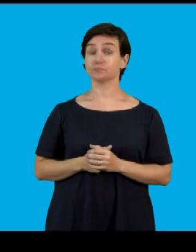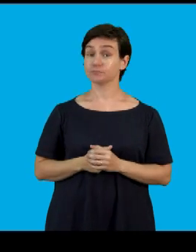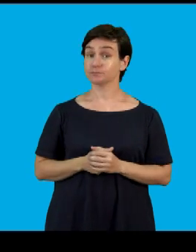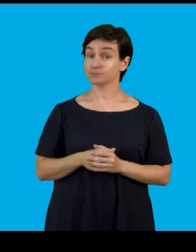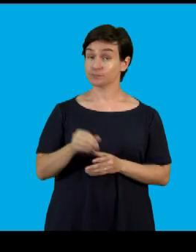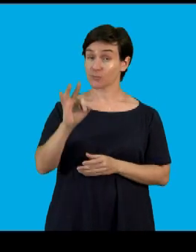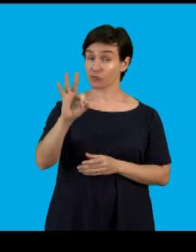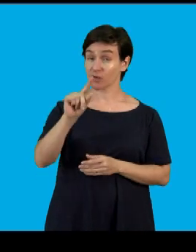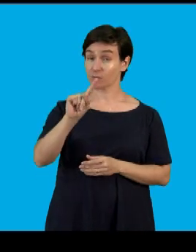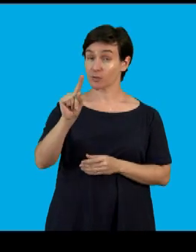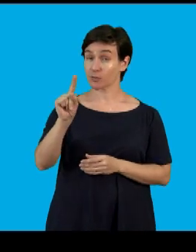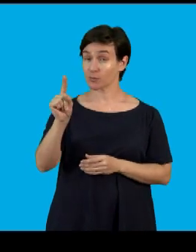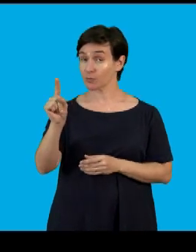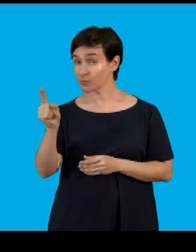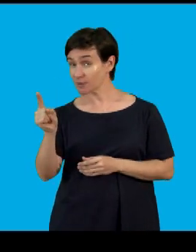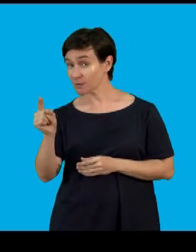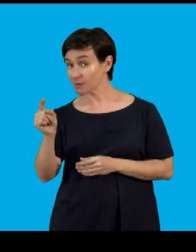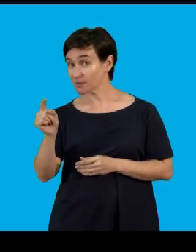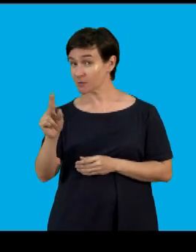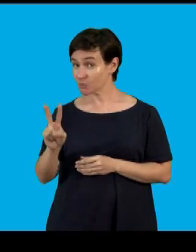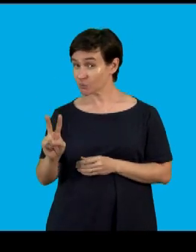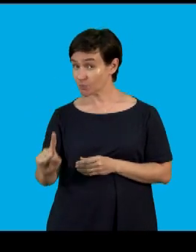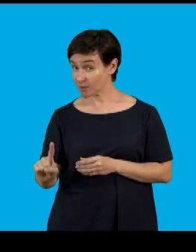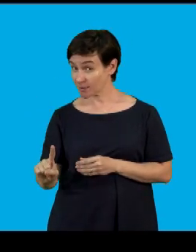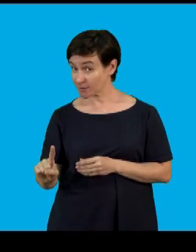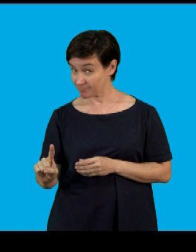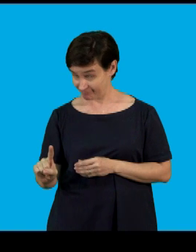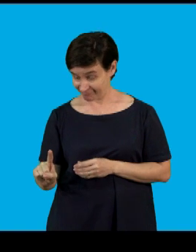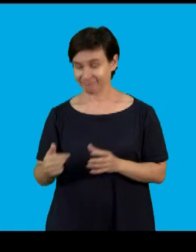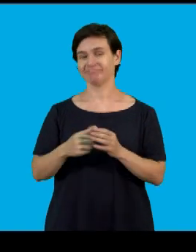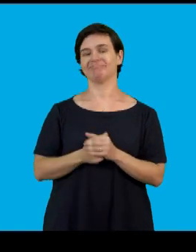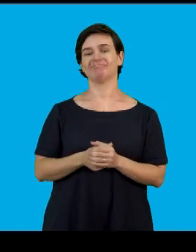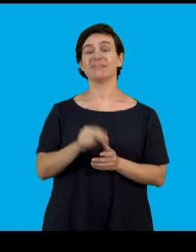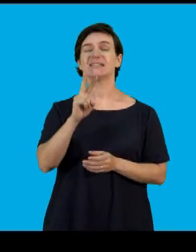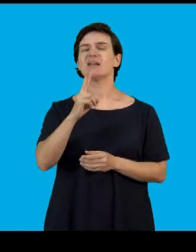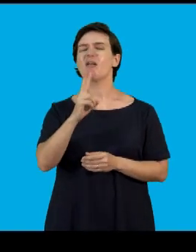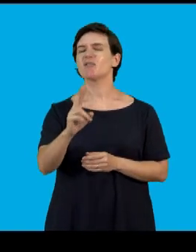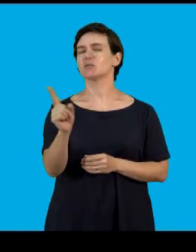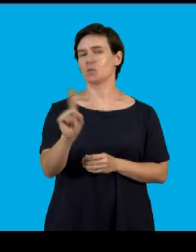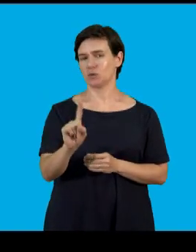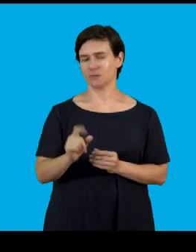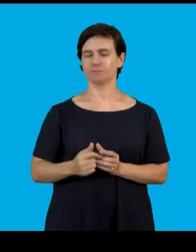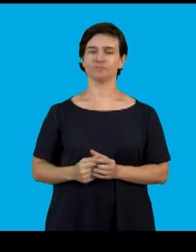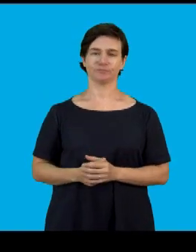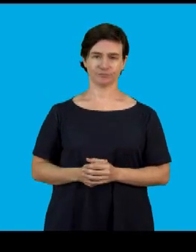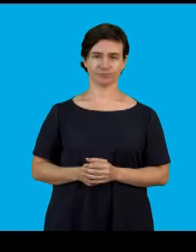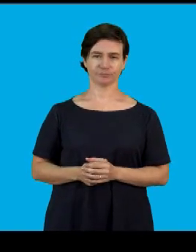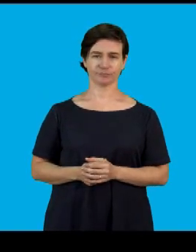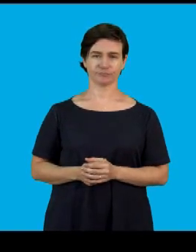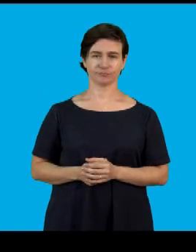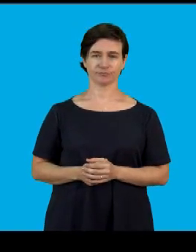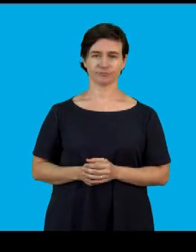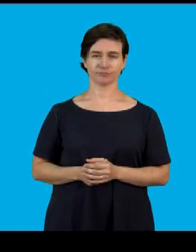I'm giving you 3 seconds, 2 seconds, 1 second, and let's see the answer.